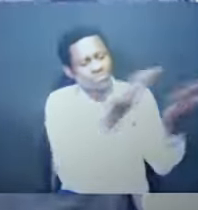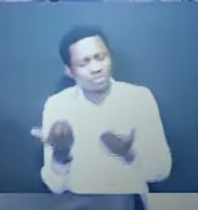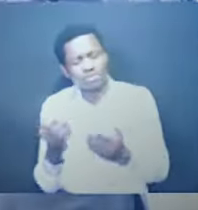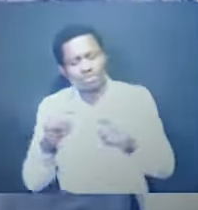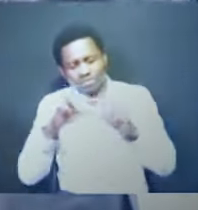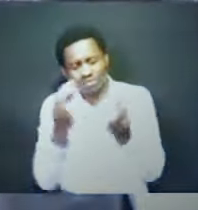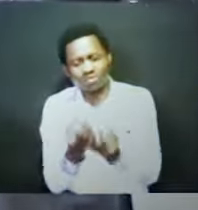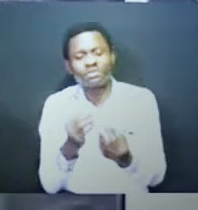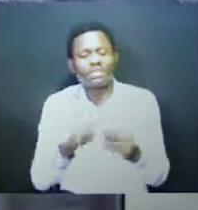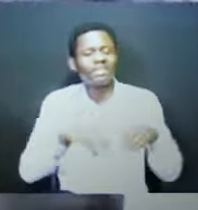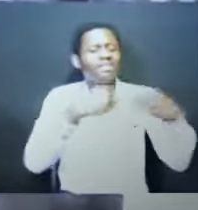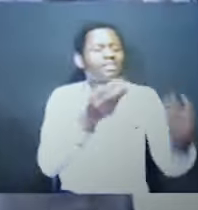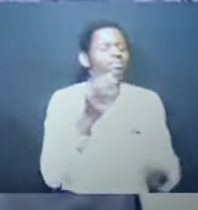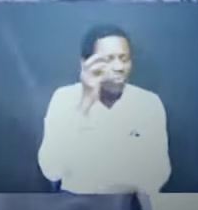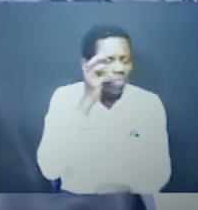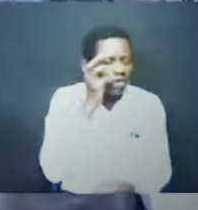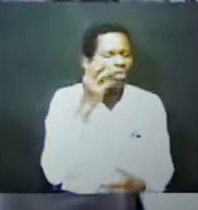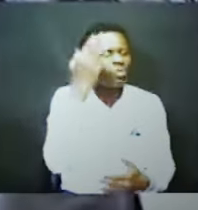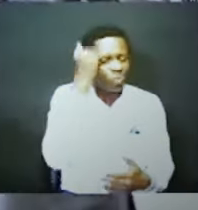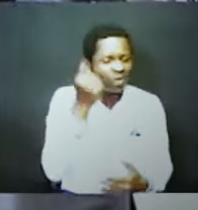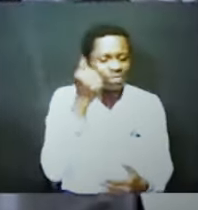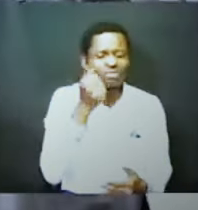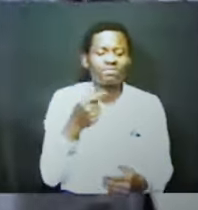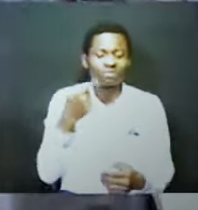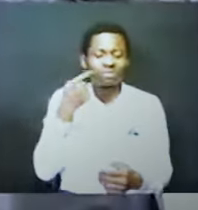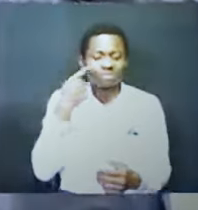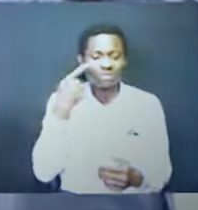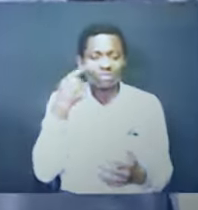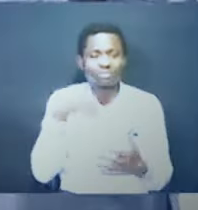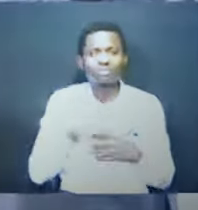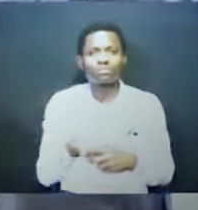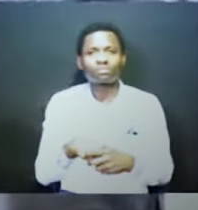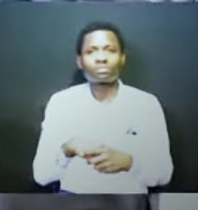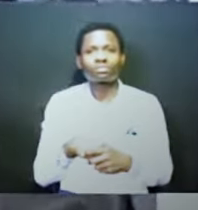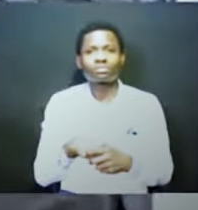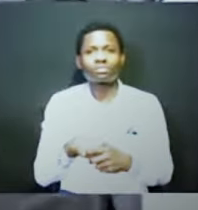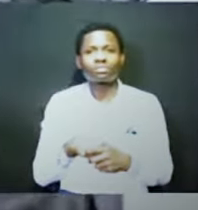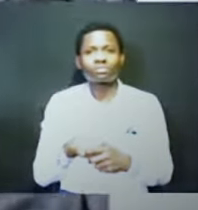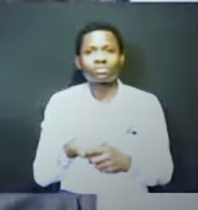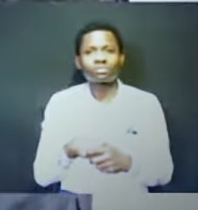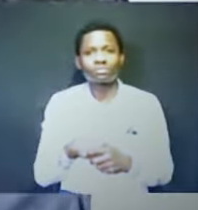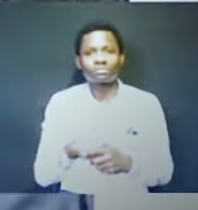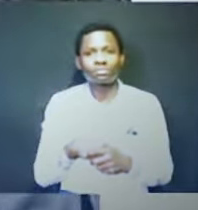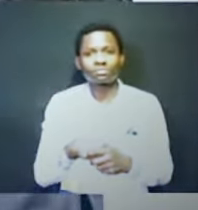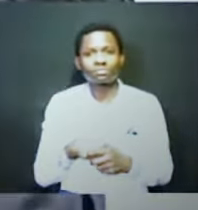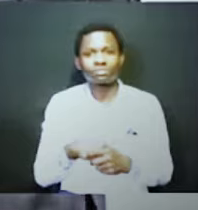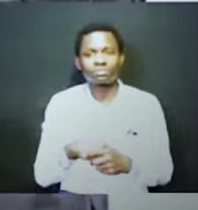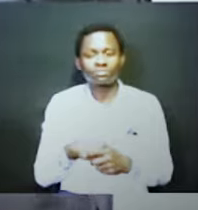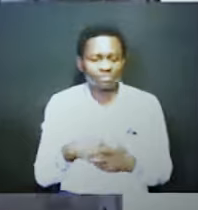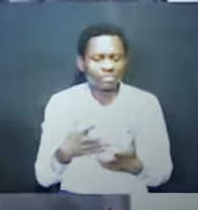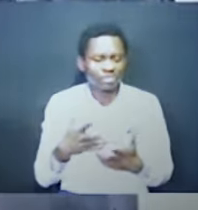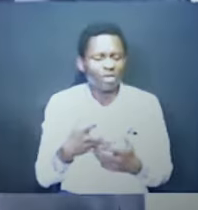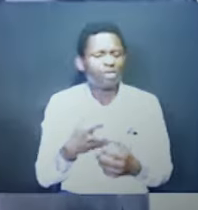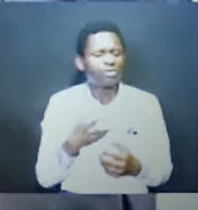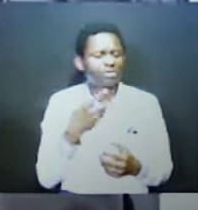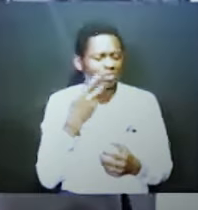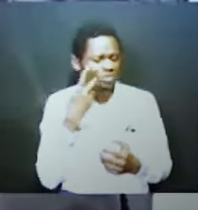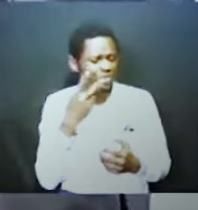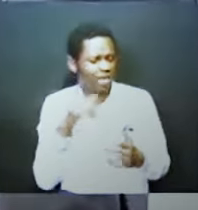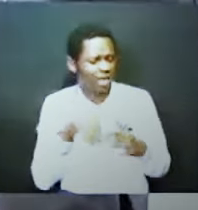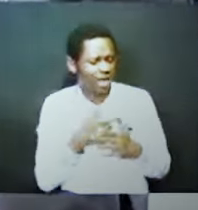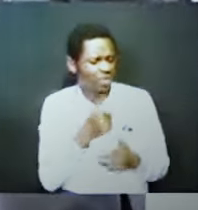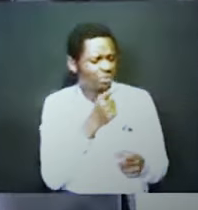them wine. He's looking at how Israel will not just obey him.